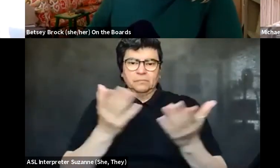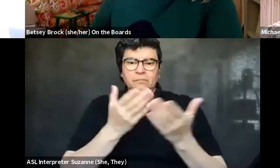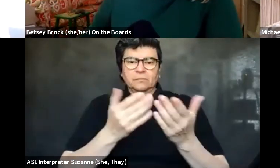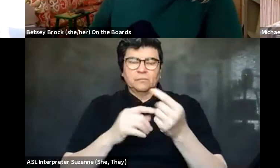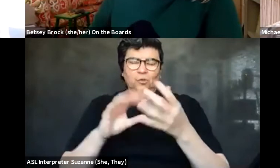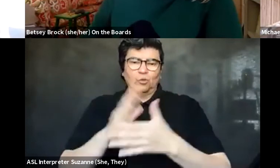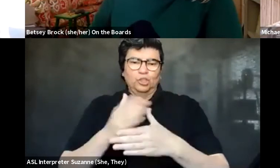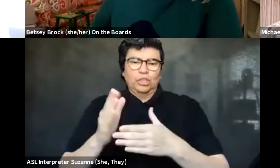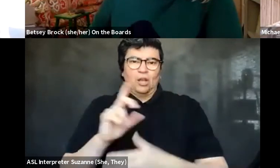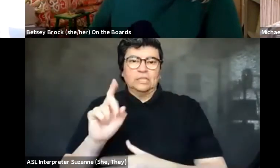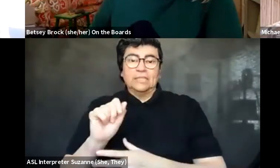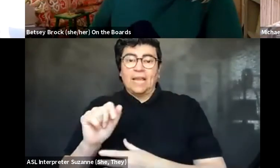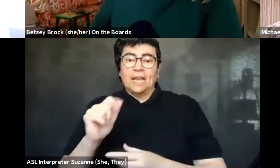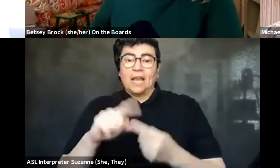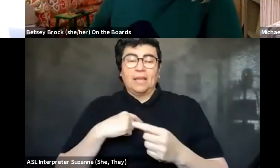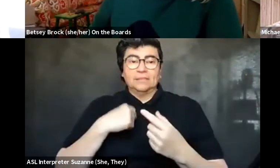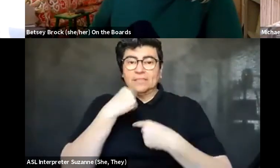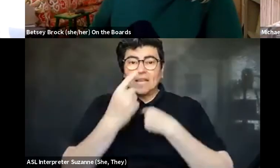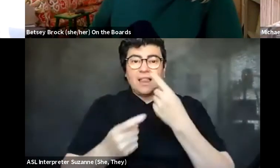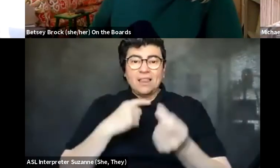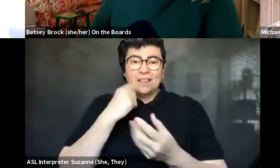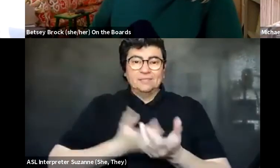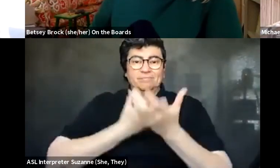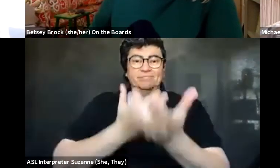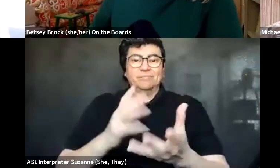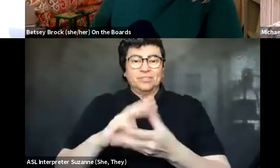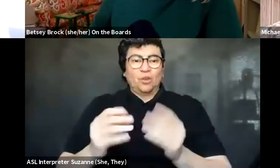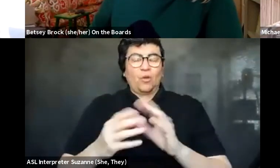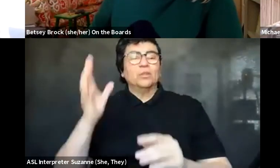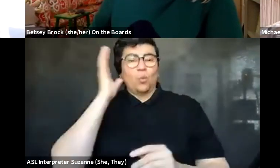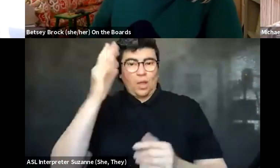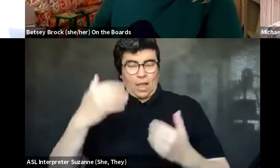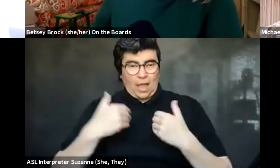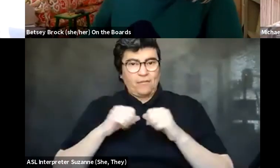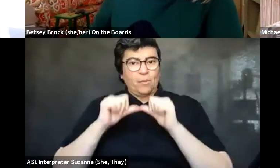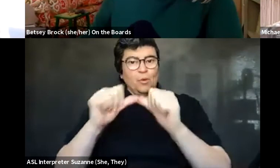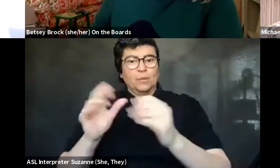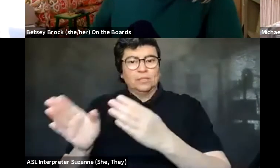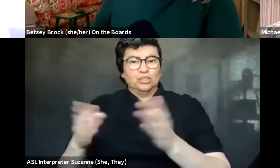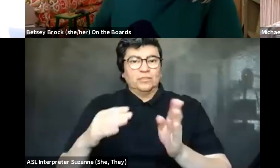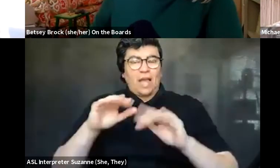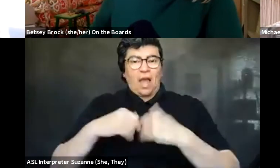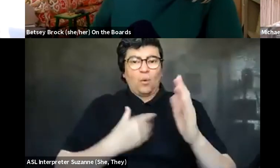their data and telling their stories. There are going to be permanent shifts to the way the sector operates. There are going to